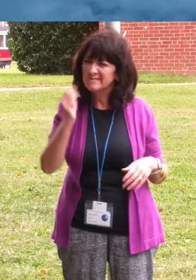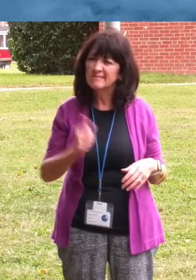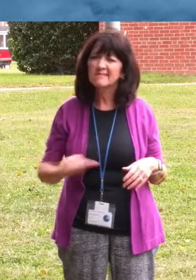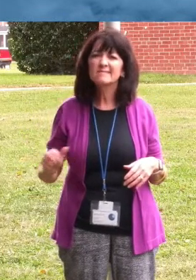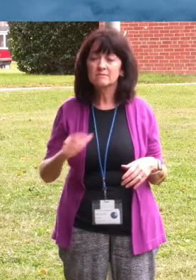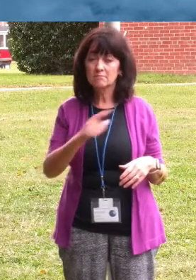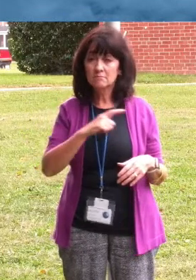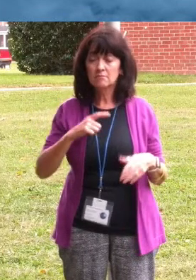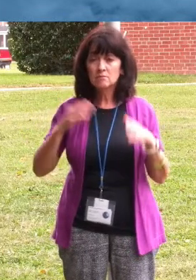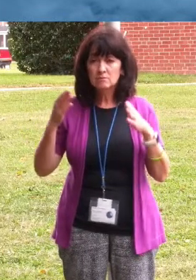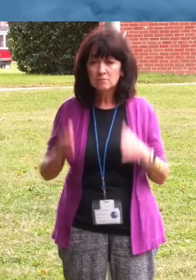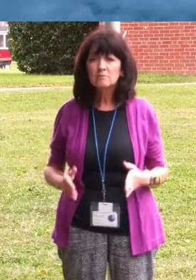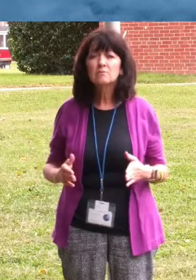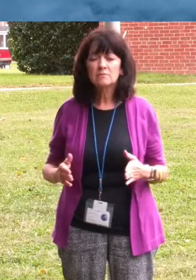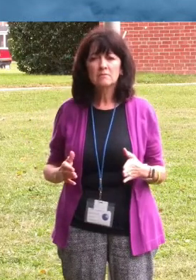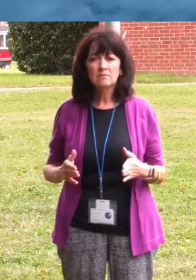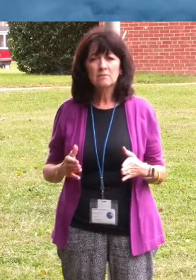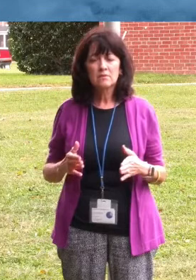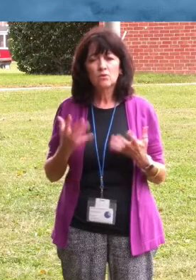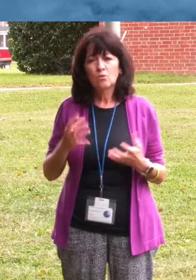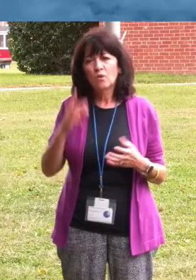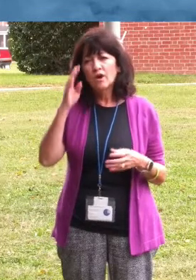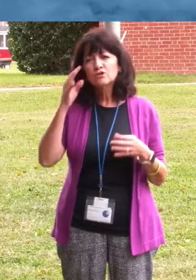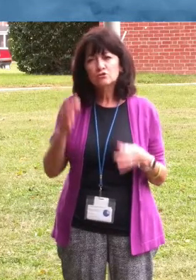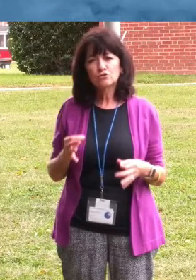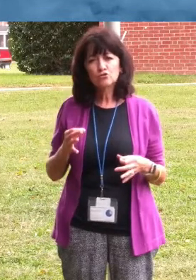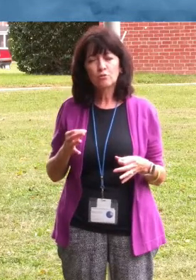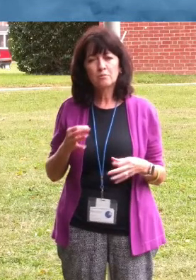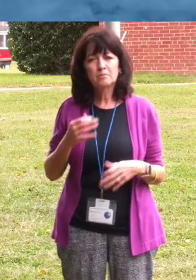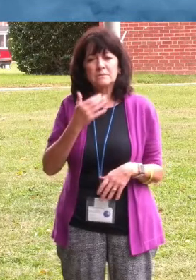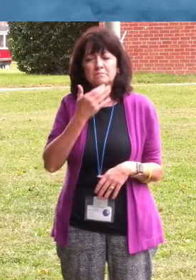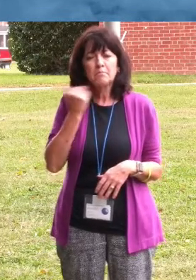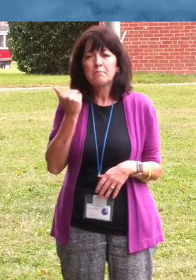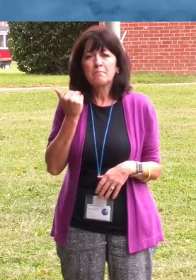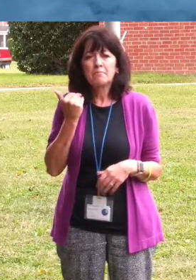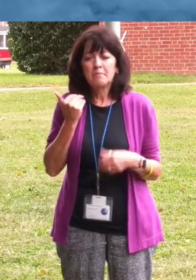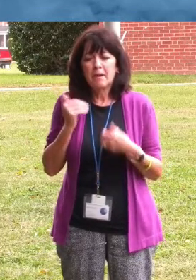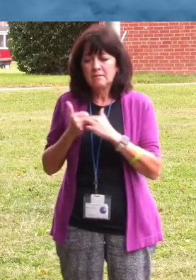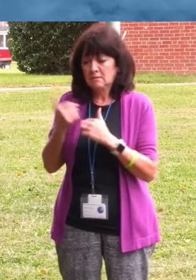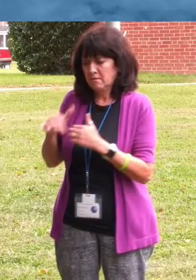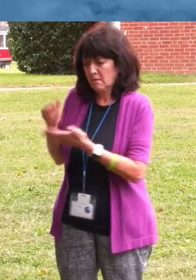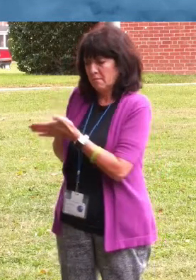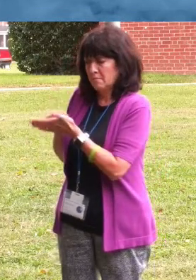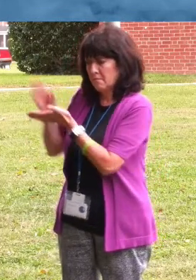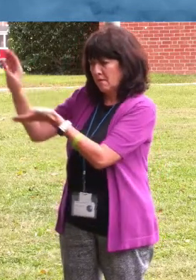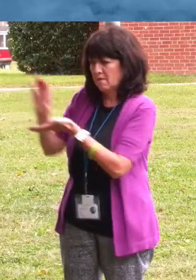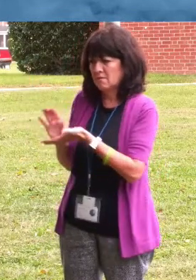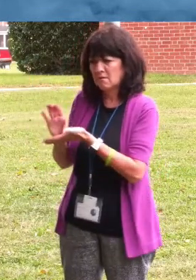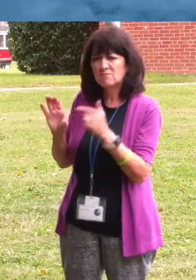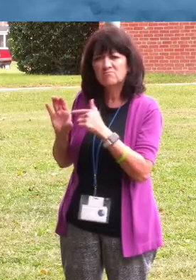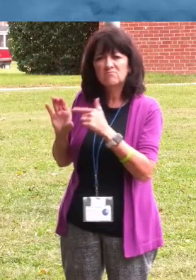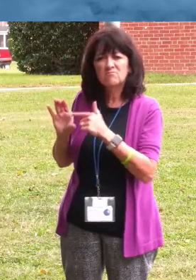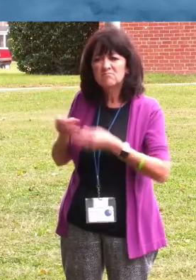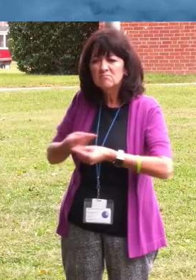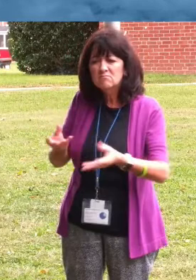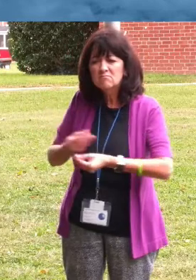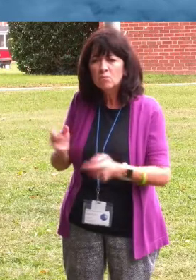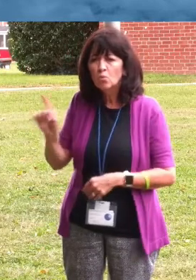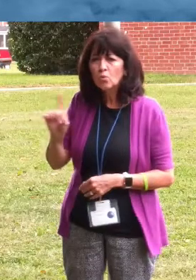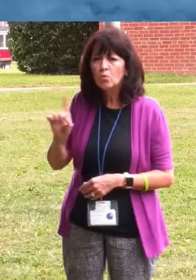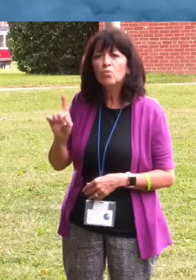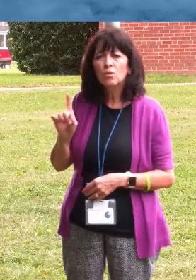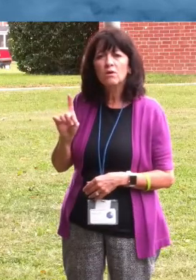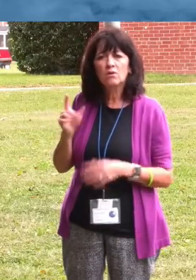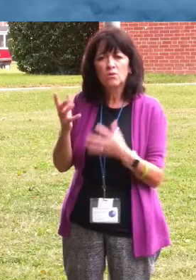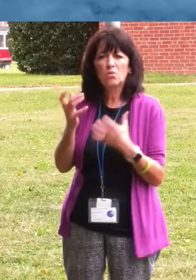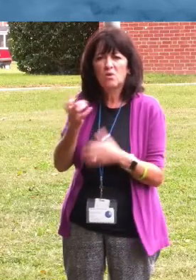to determine the best use of these funds that we've received from the federal government. And the purpose of the funds is to